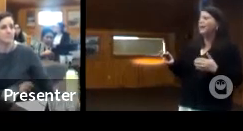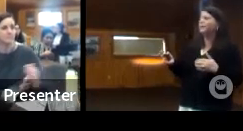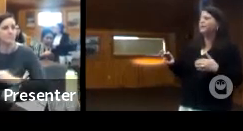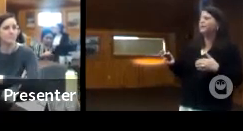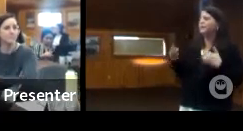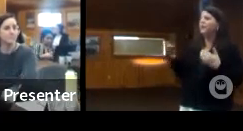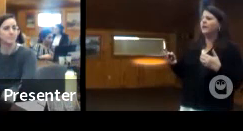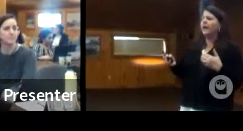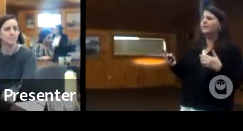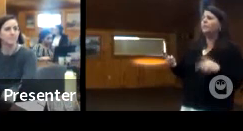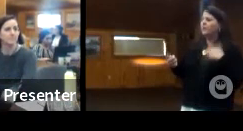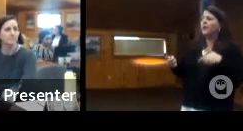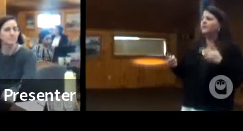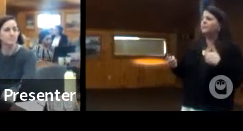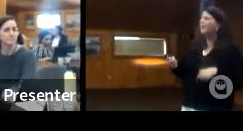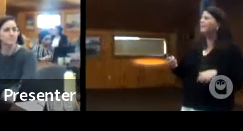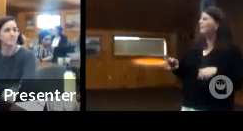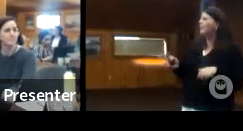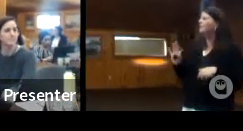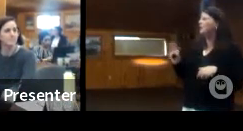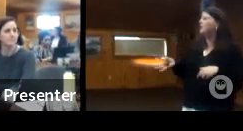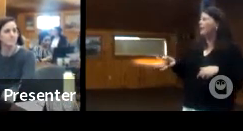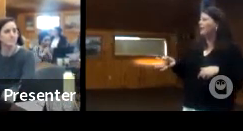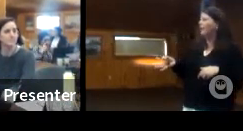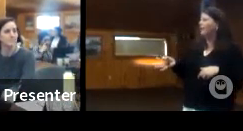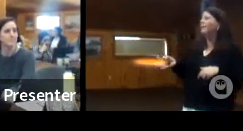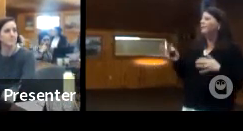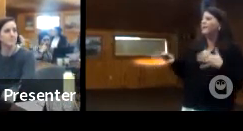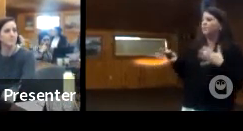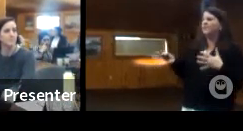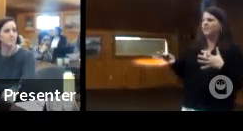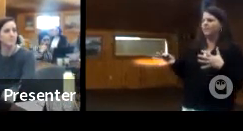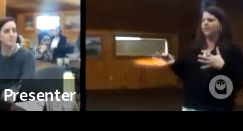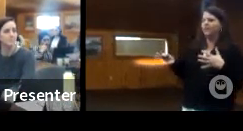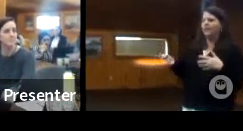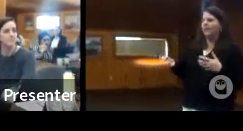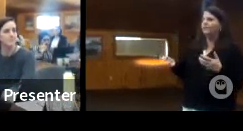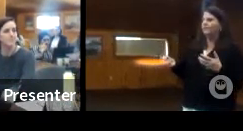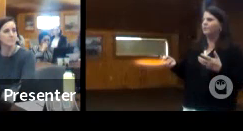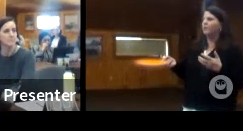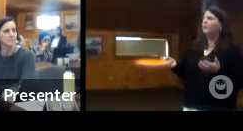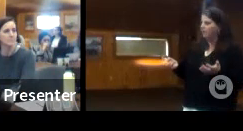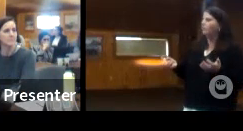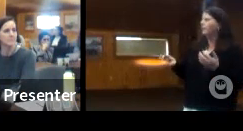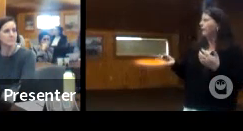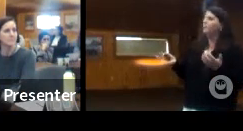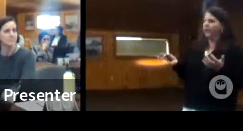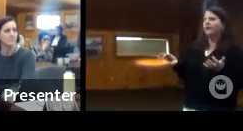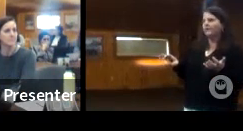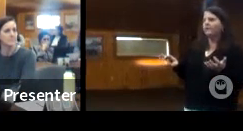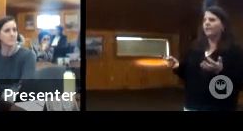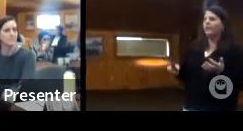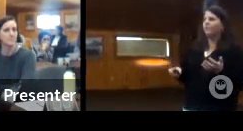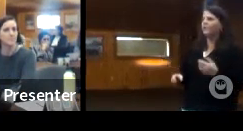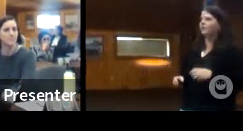mud and you're giving it gas and one tire's spinning and the other tire's doing nothing. That's what this means. And the jury was all, oh, yeah,